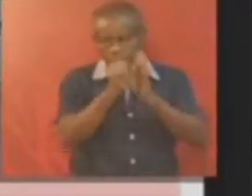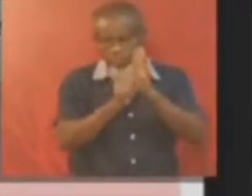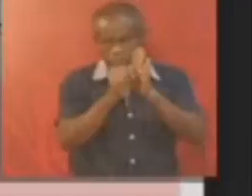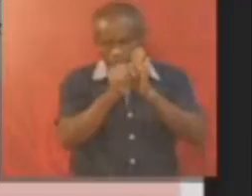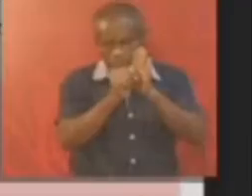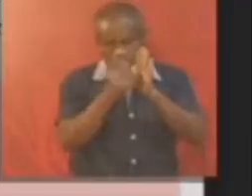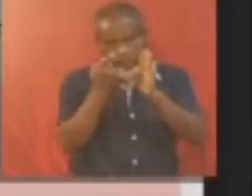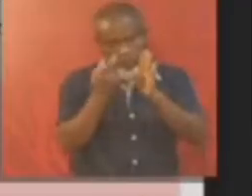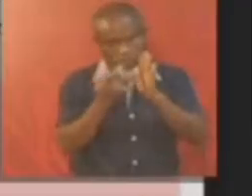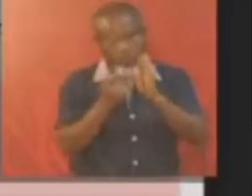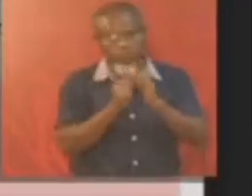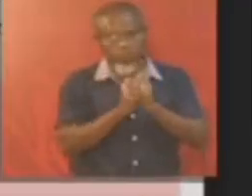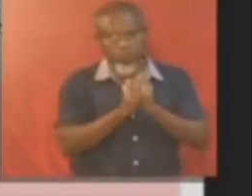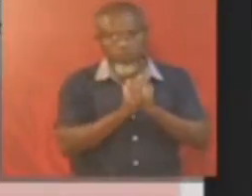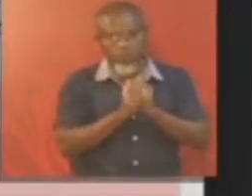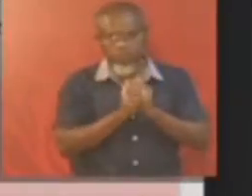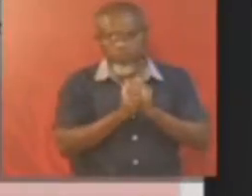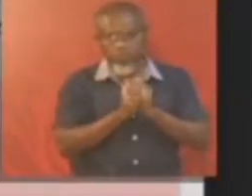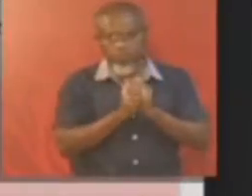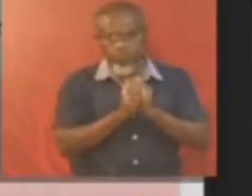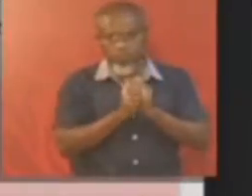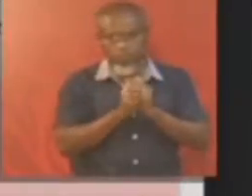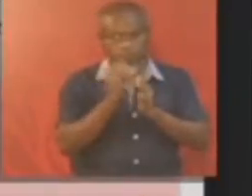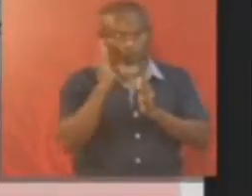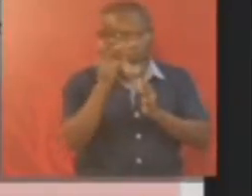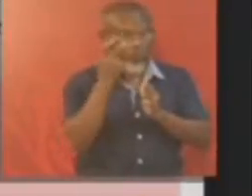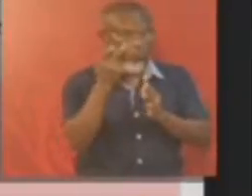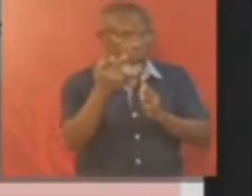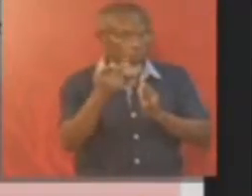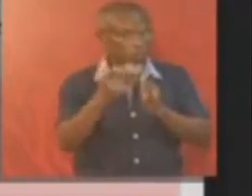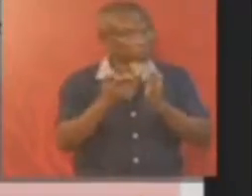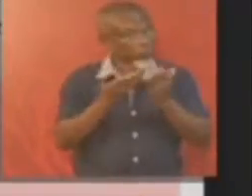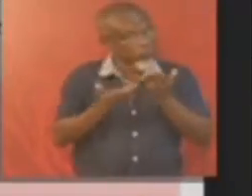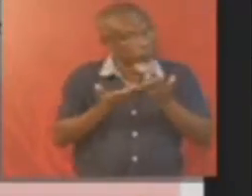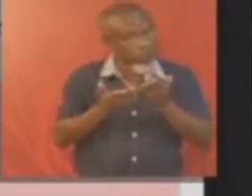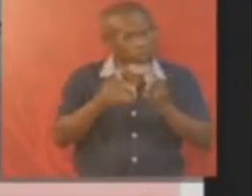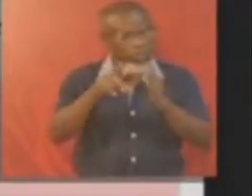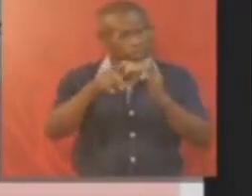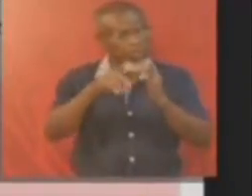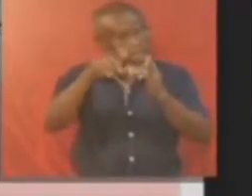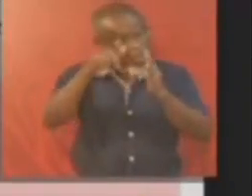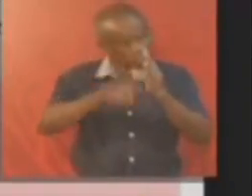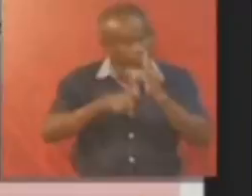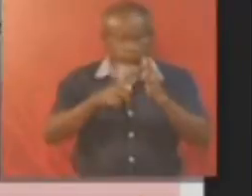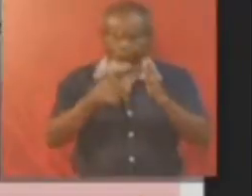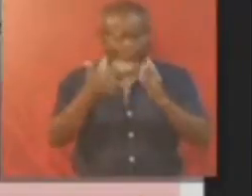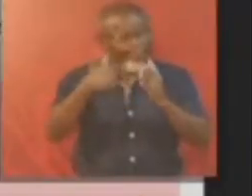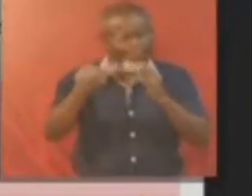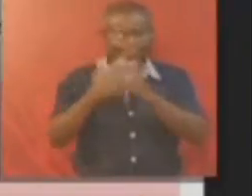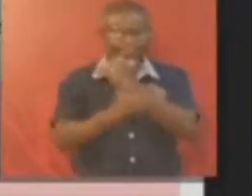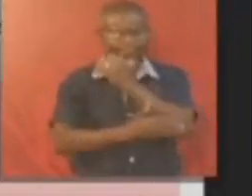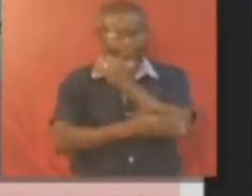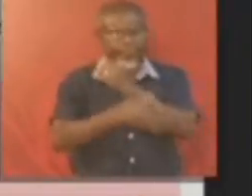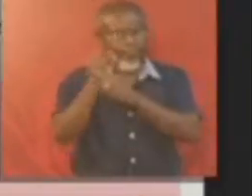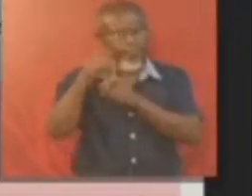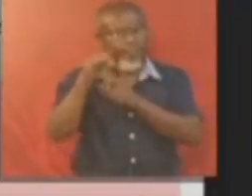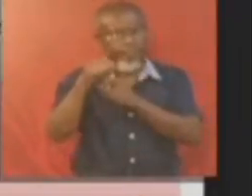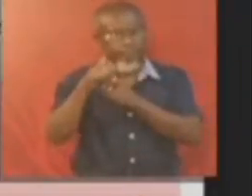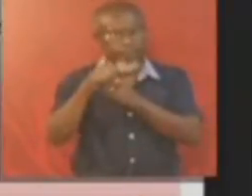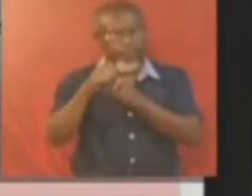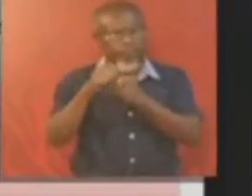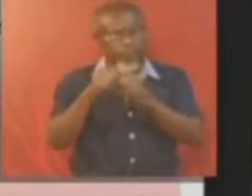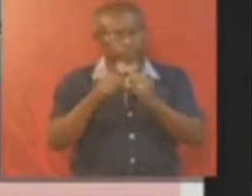virus. And of course that will lend itself to decrease influenza in any country. We see after that there's a significant